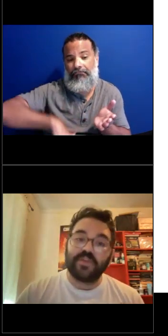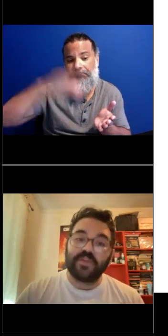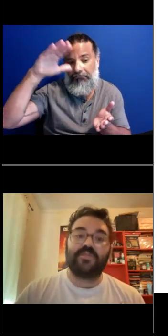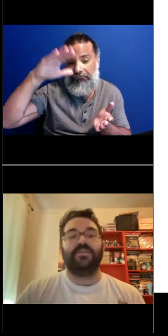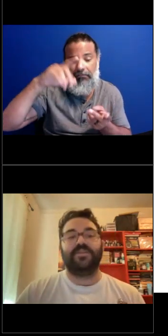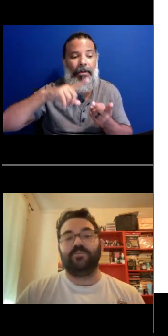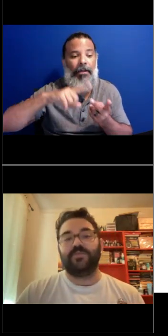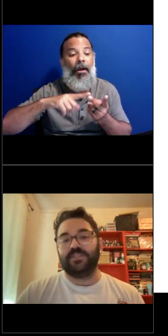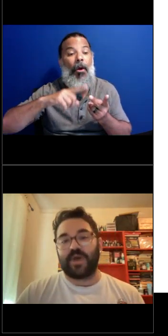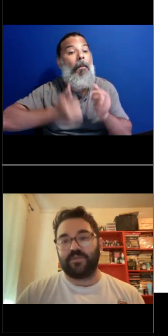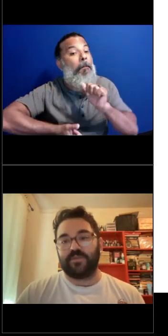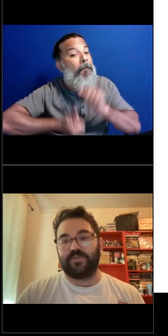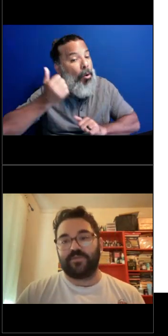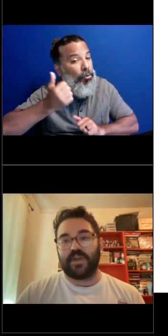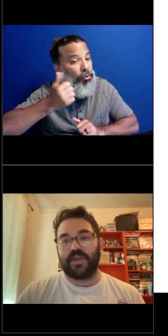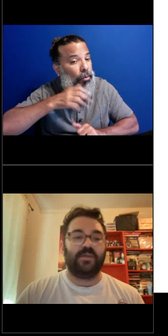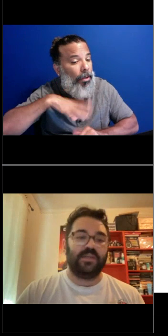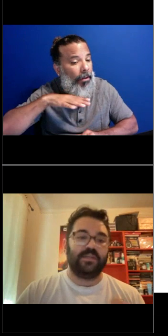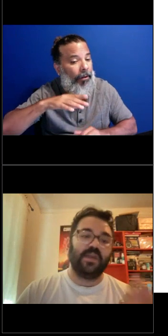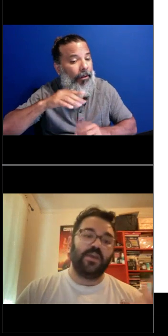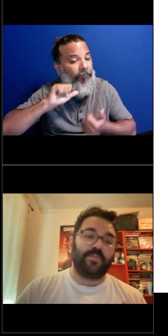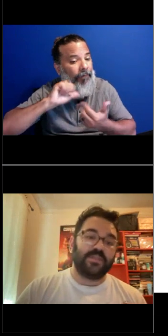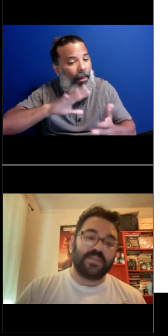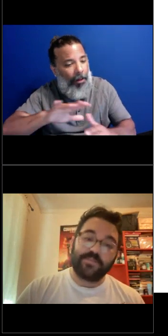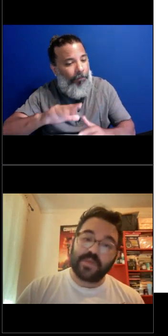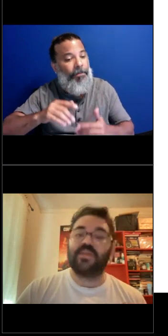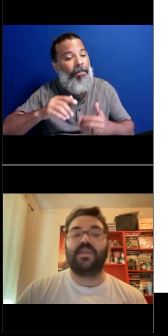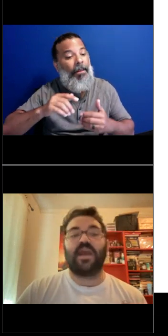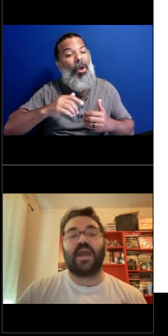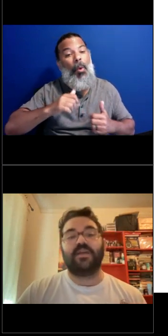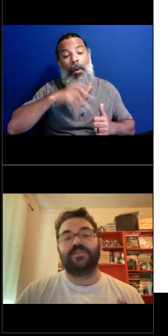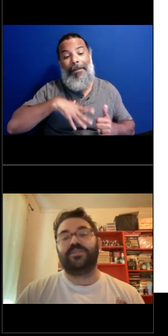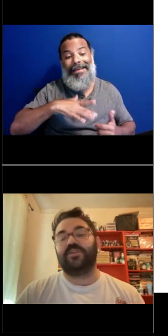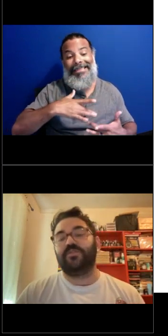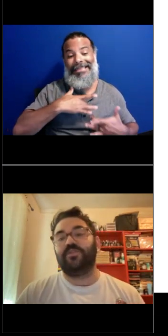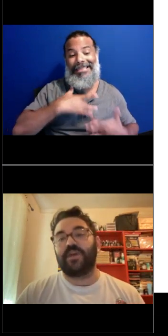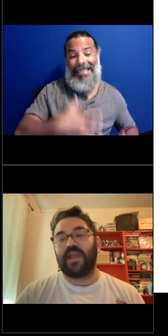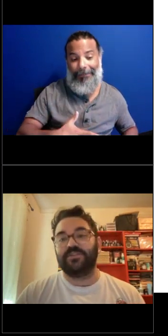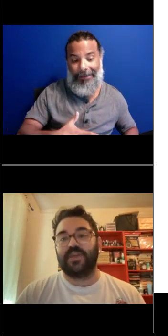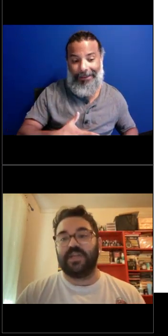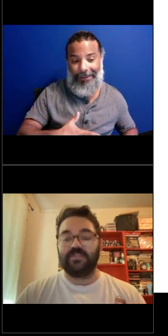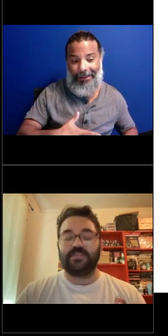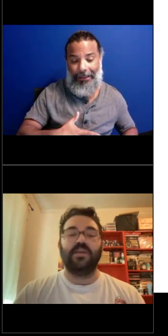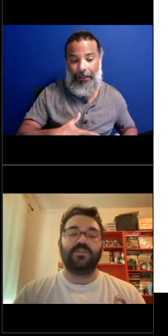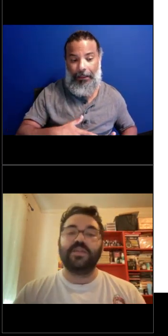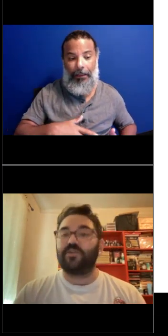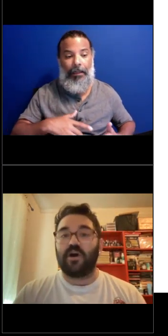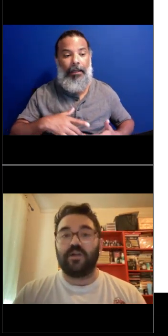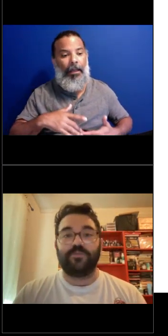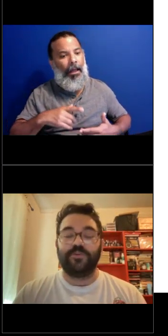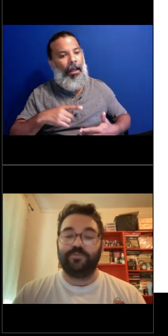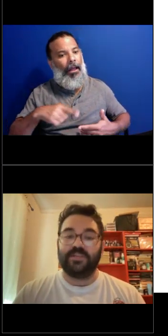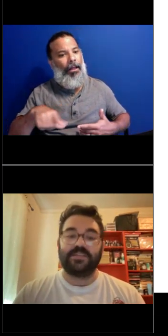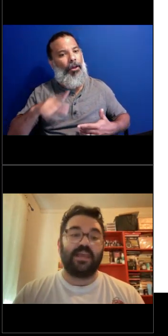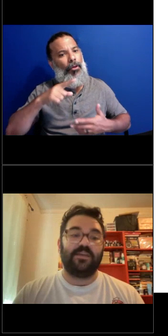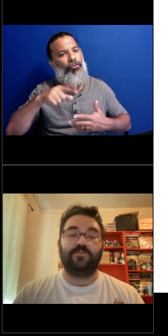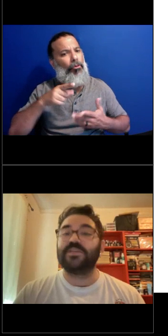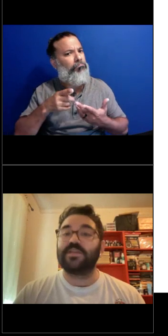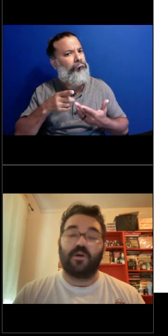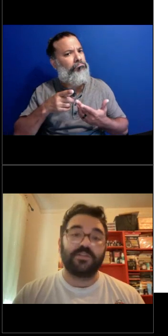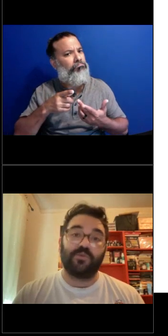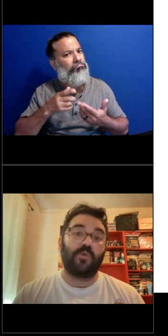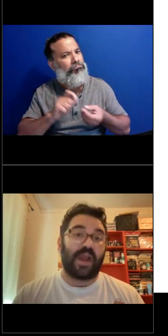women face negative assumptions about their professional capabilities. Women typically need access to cervical cancer screenings. So these are all improvements.